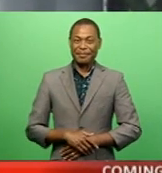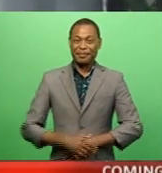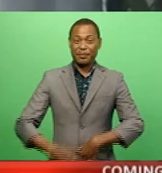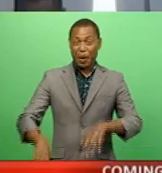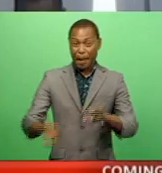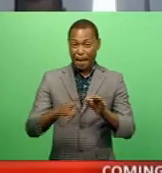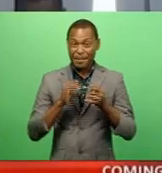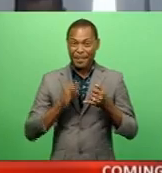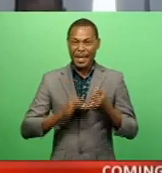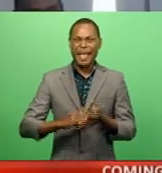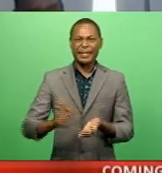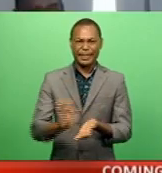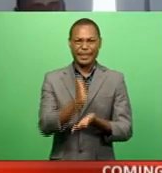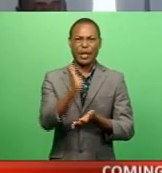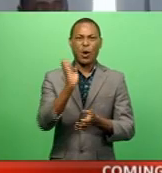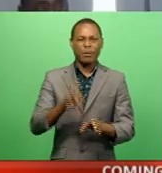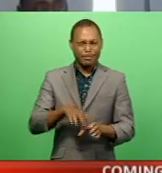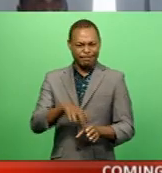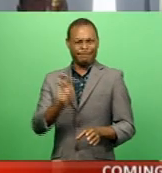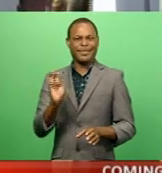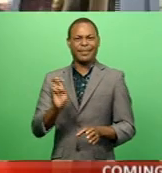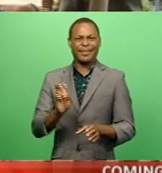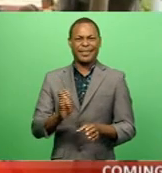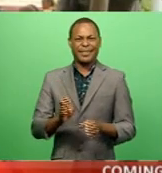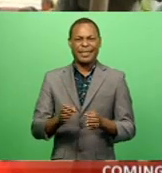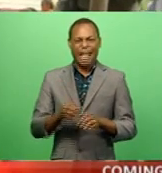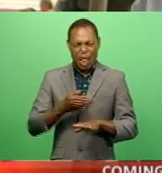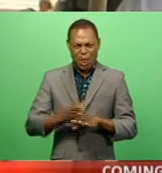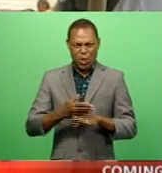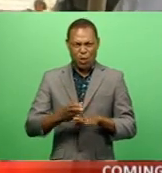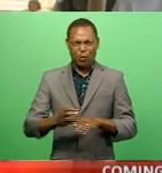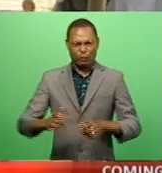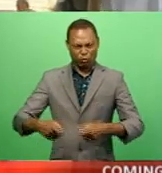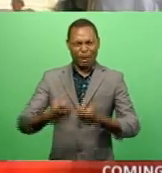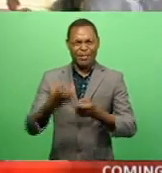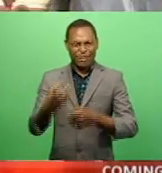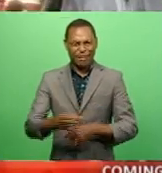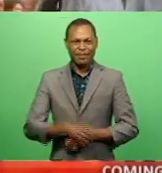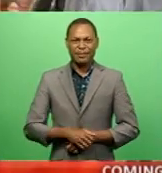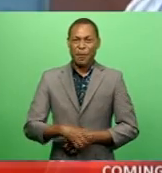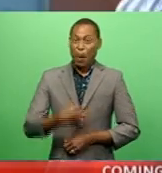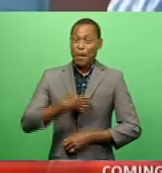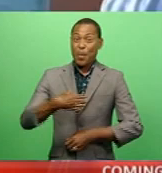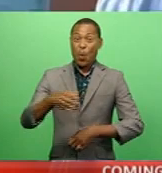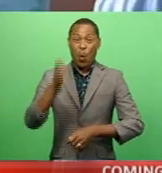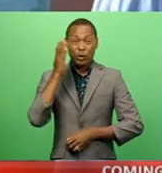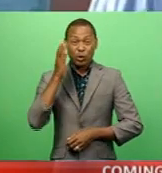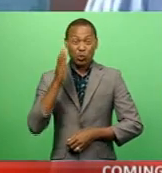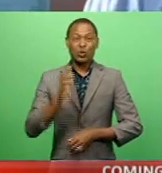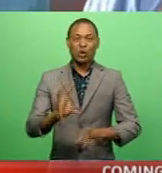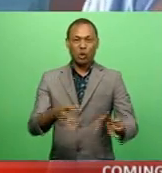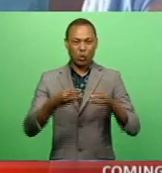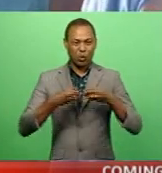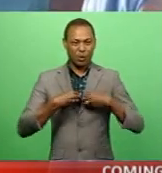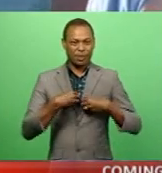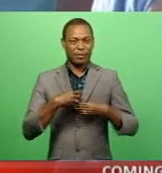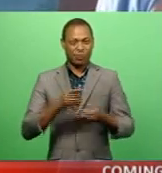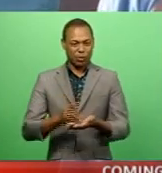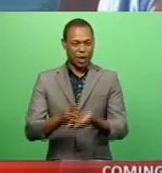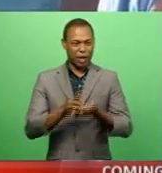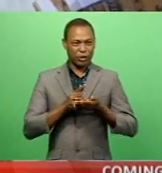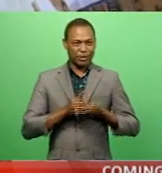PS economy resigns to pursue new challenges, and more schools receive donations from RFMF.